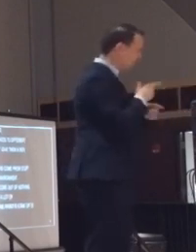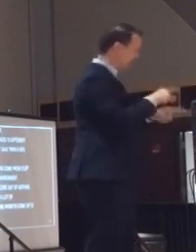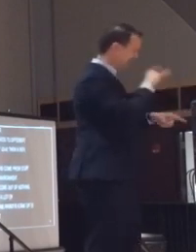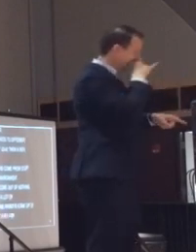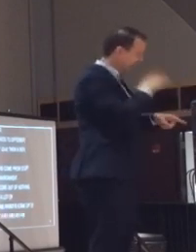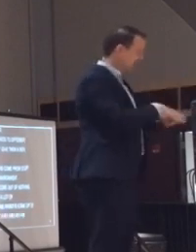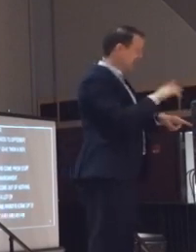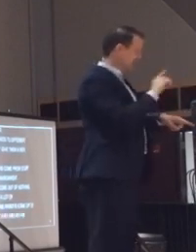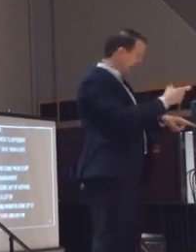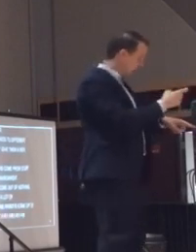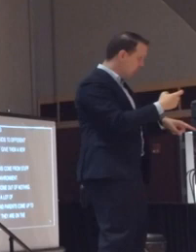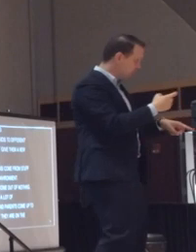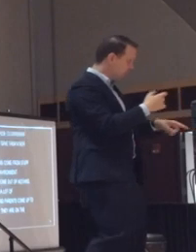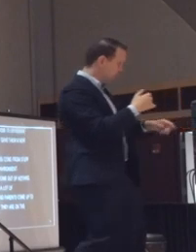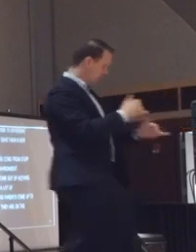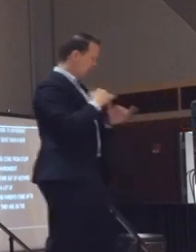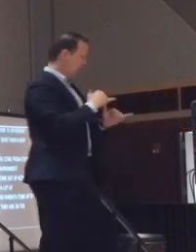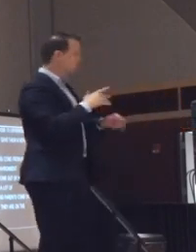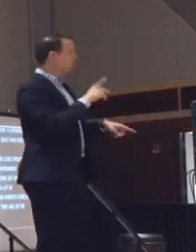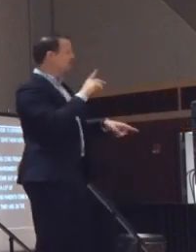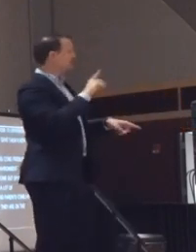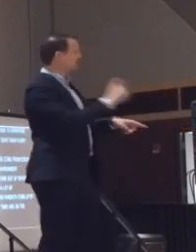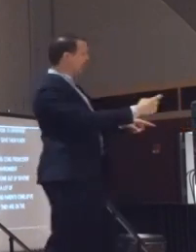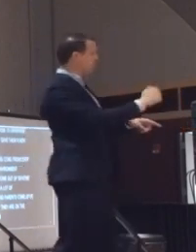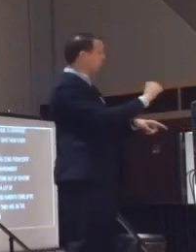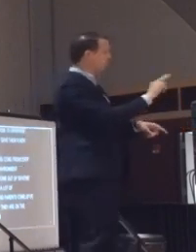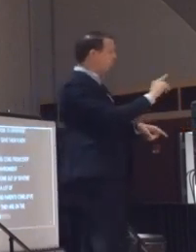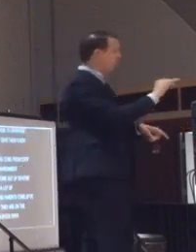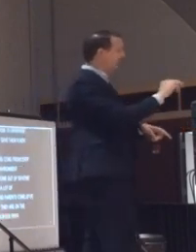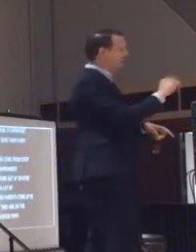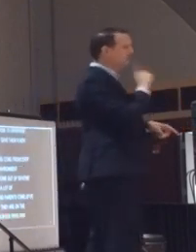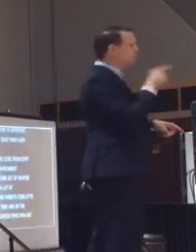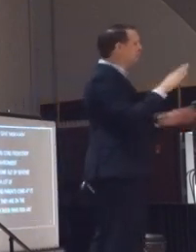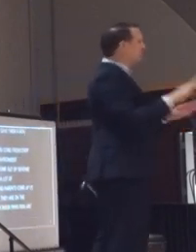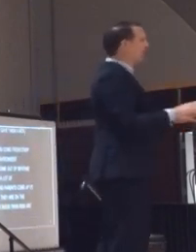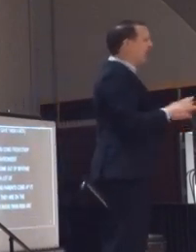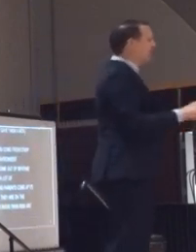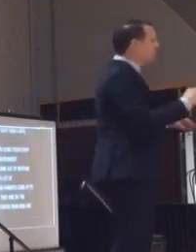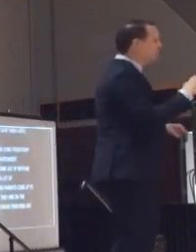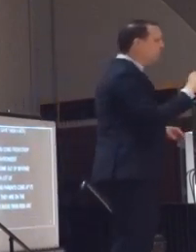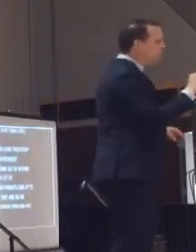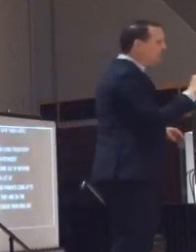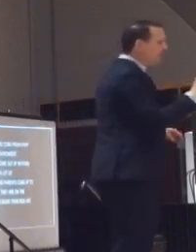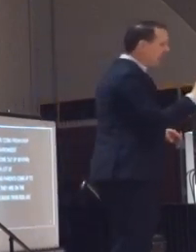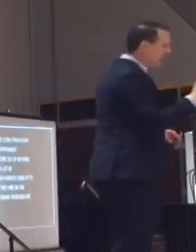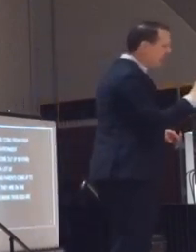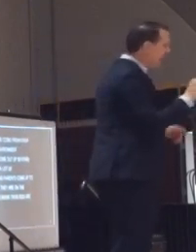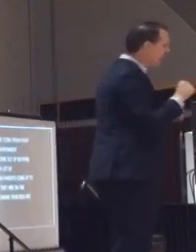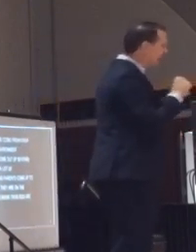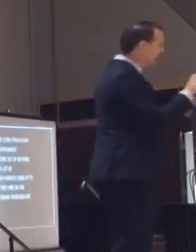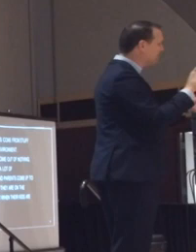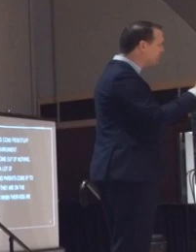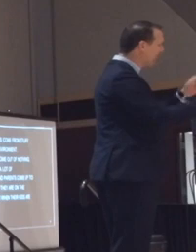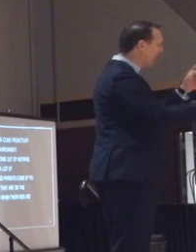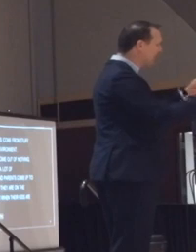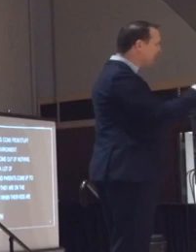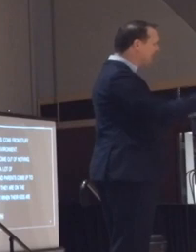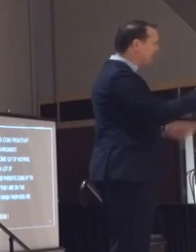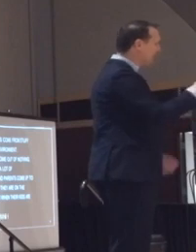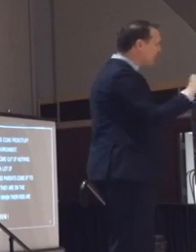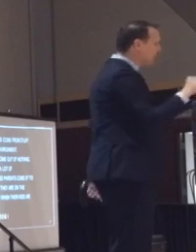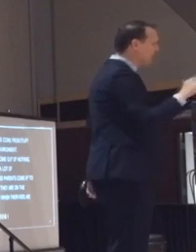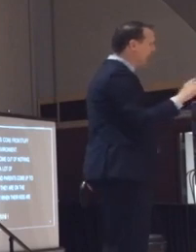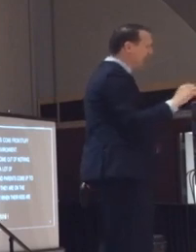are diagnosed. See, diagnosing autism is just a behavioral profile. And they keep changing the behavioral profile.